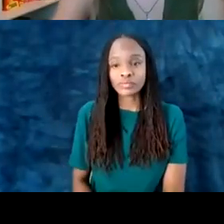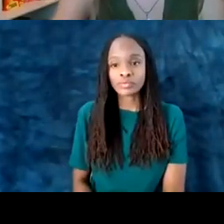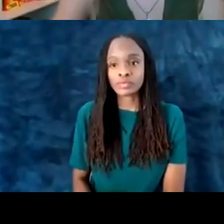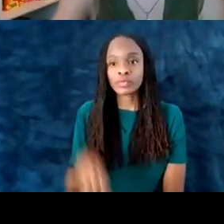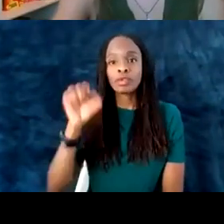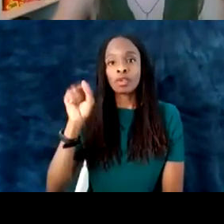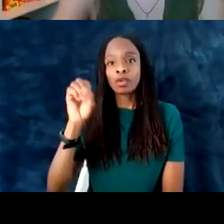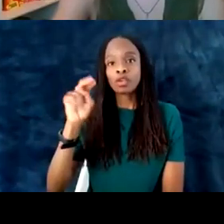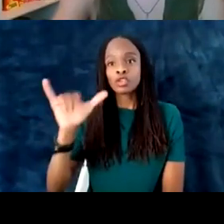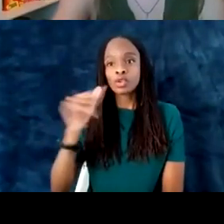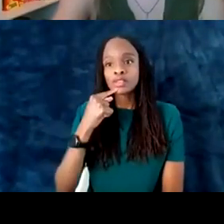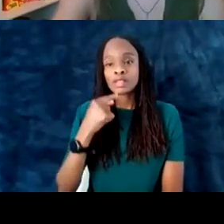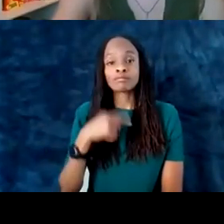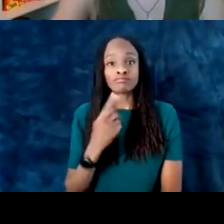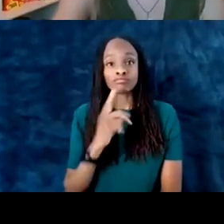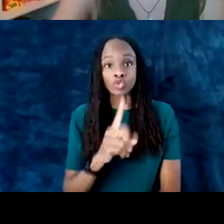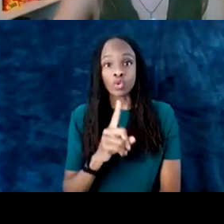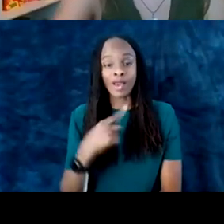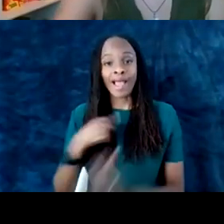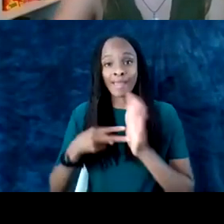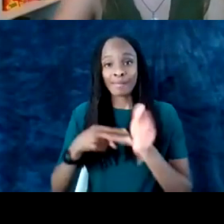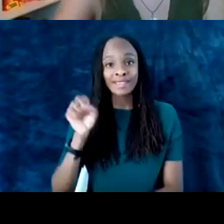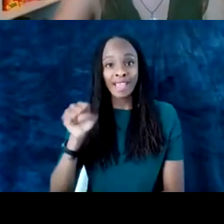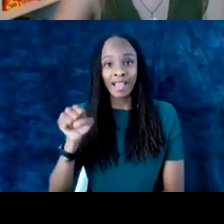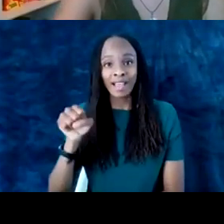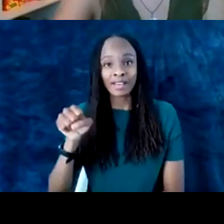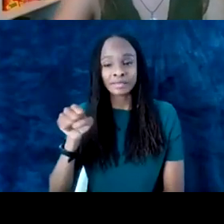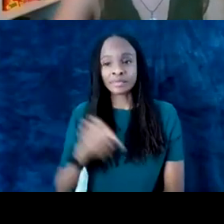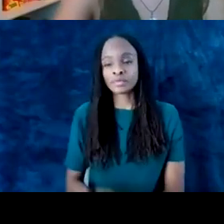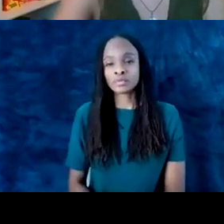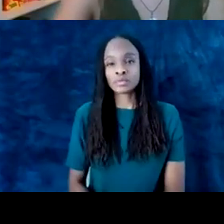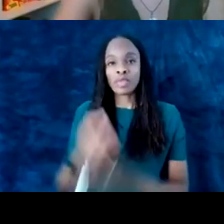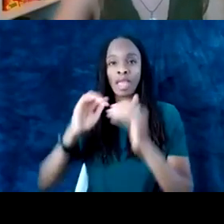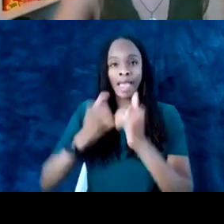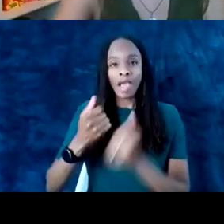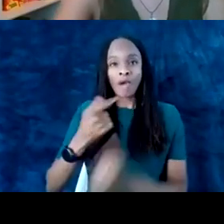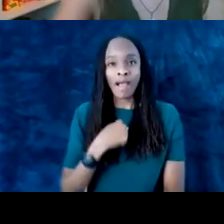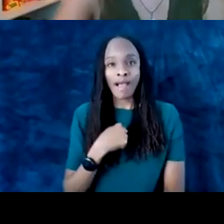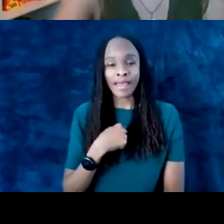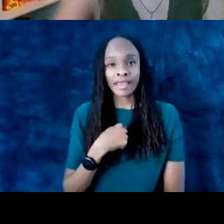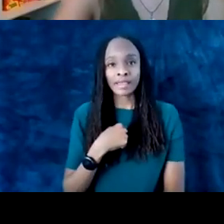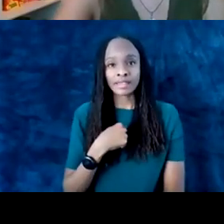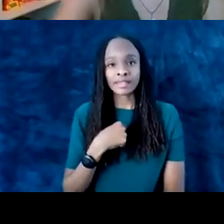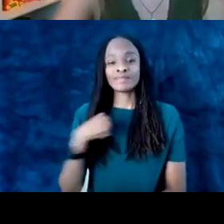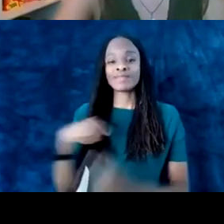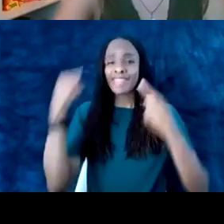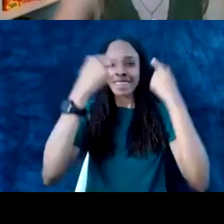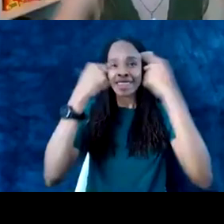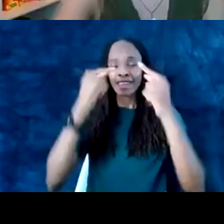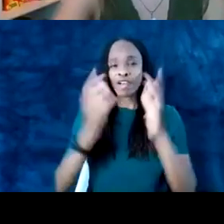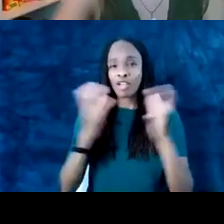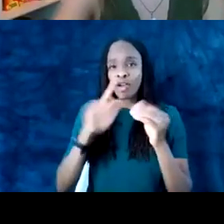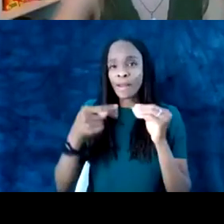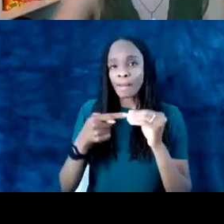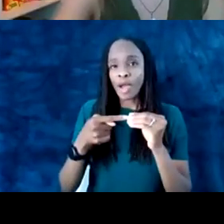Sure. I mean, yeah, you know, so I mean, you know, how I, you know, I've been thinking a lot about this question